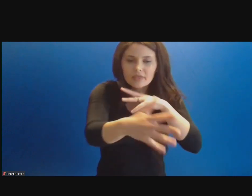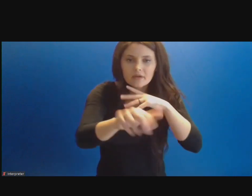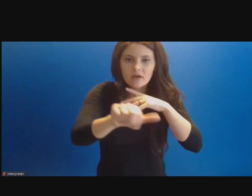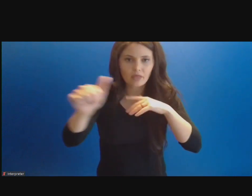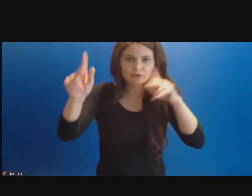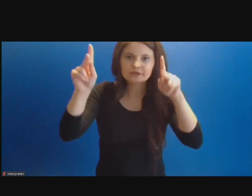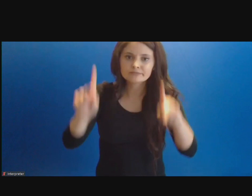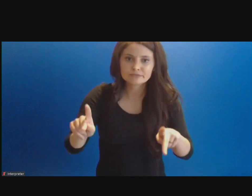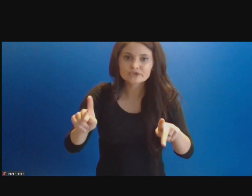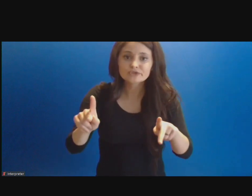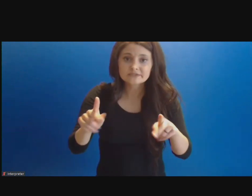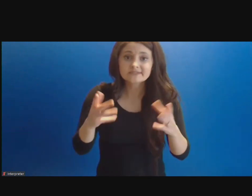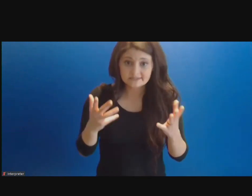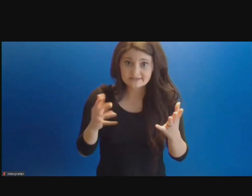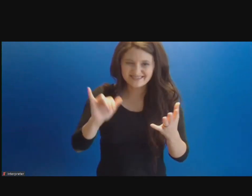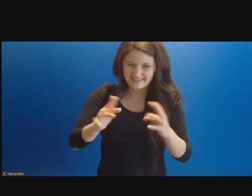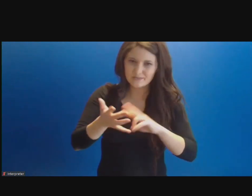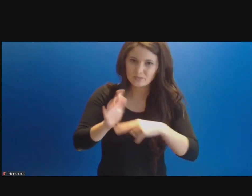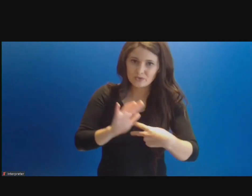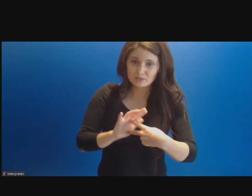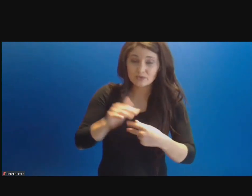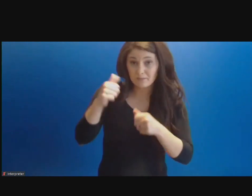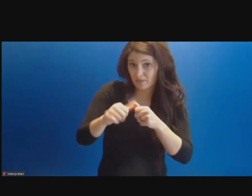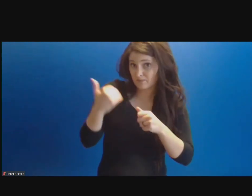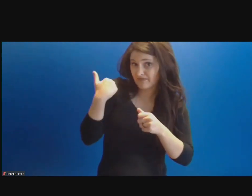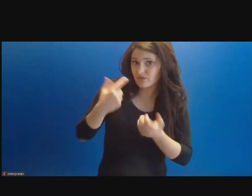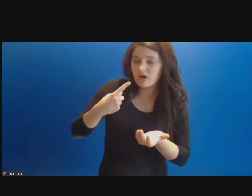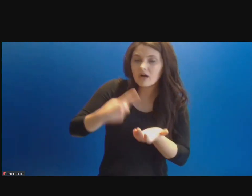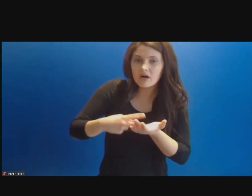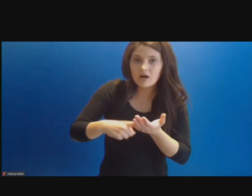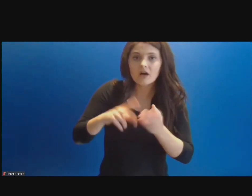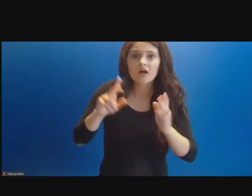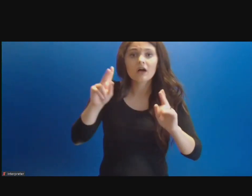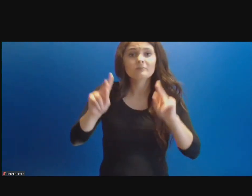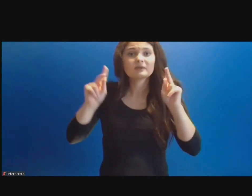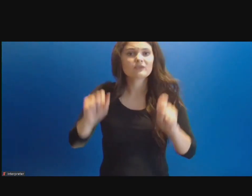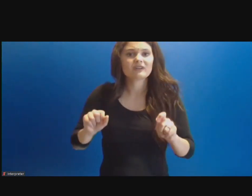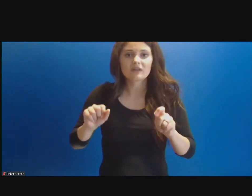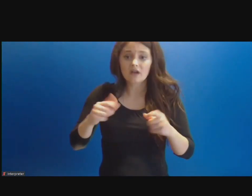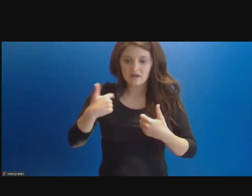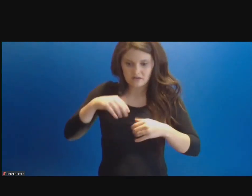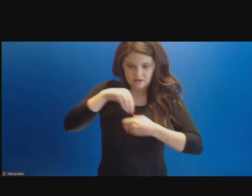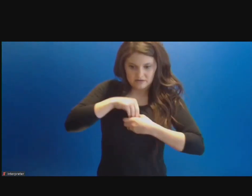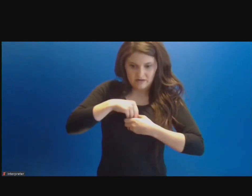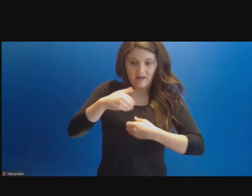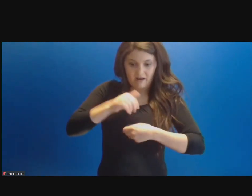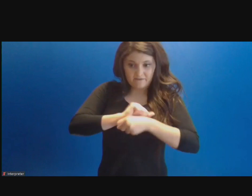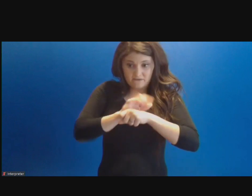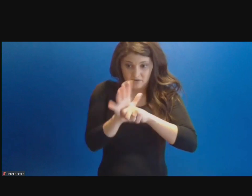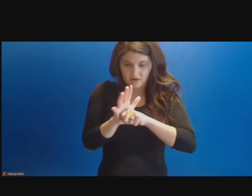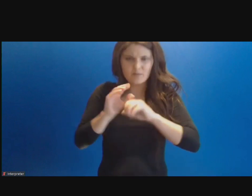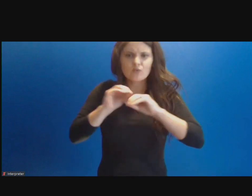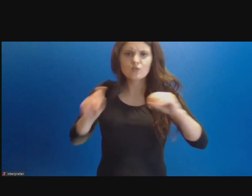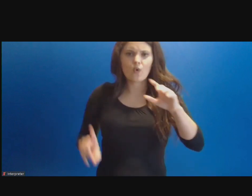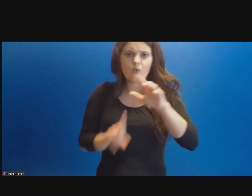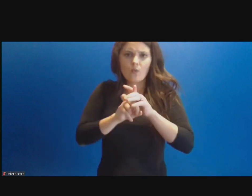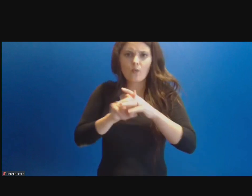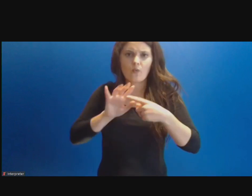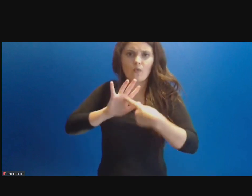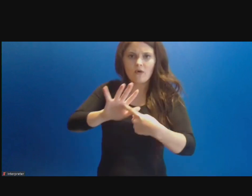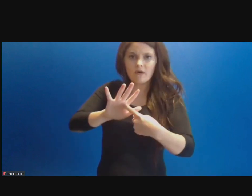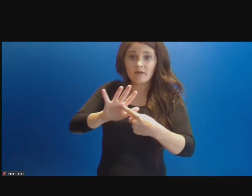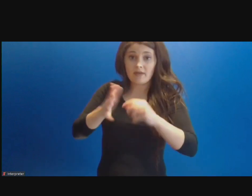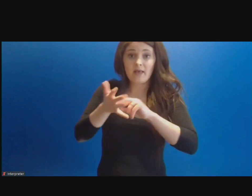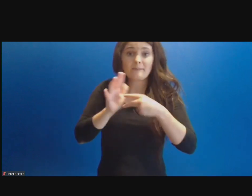else. And you might remember last time I talked about individuals can be asymptomatic and shed the virus. In other words, I could